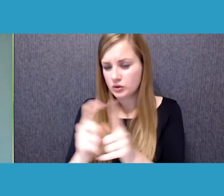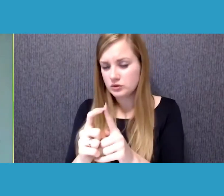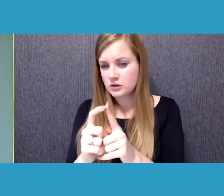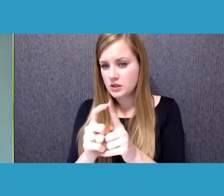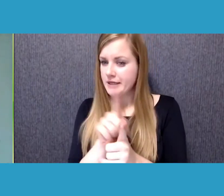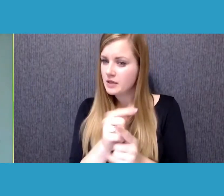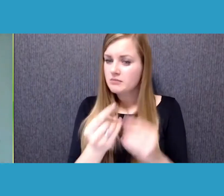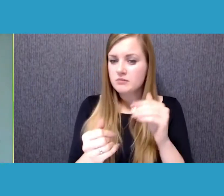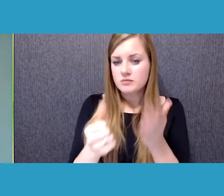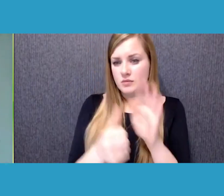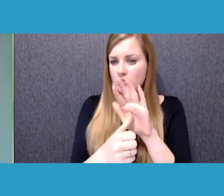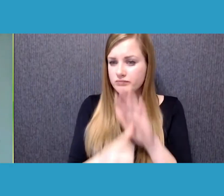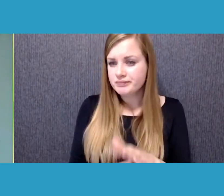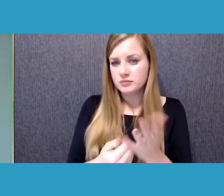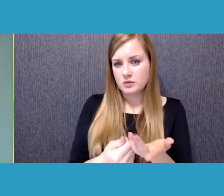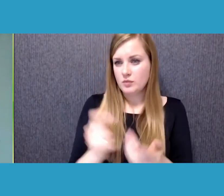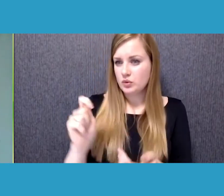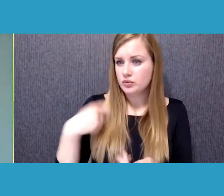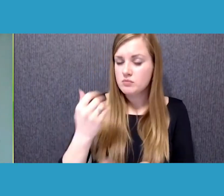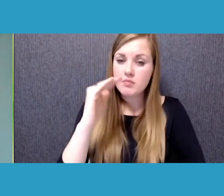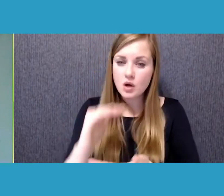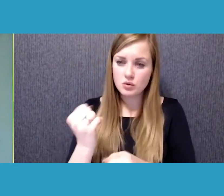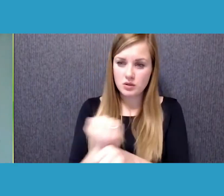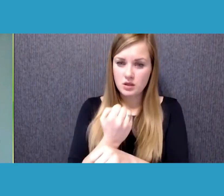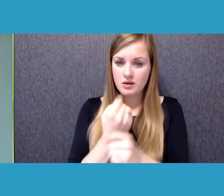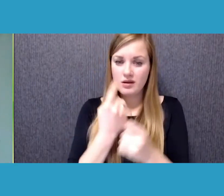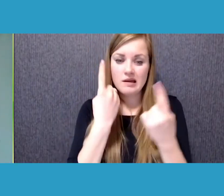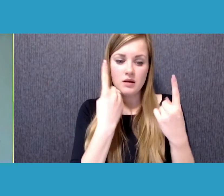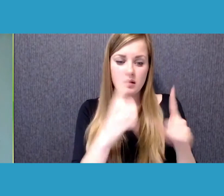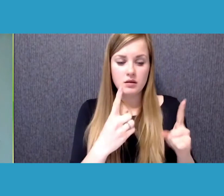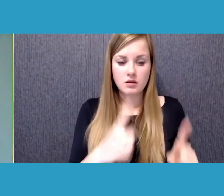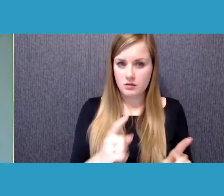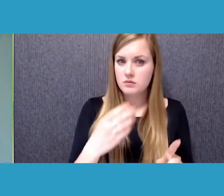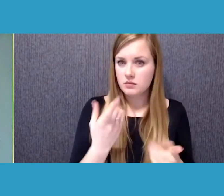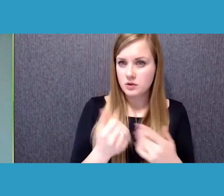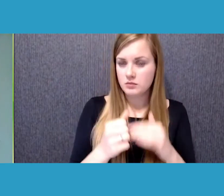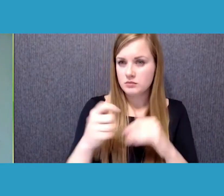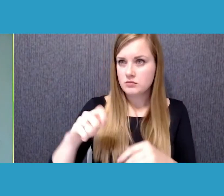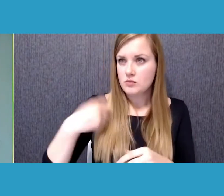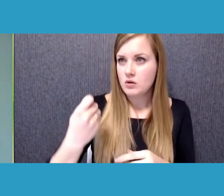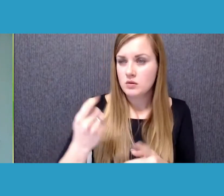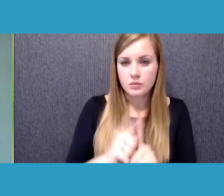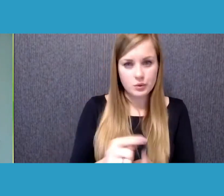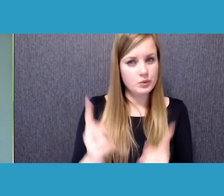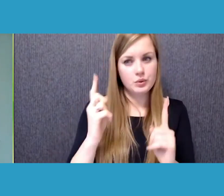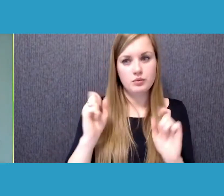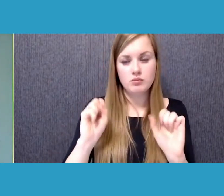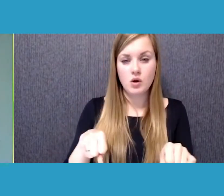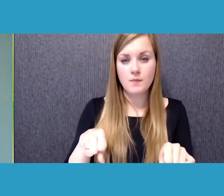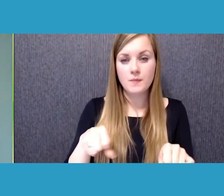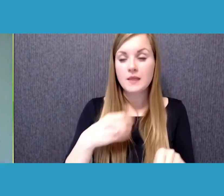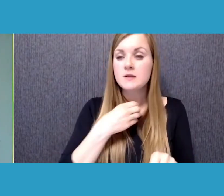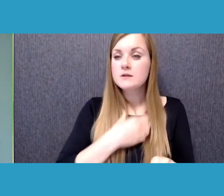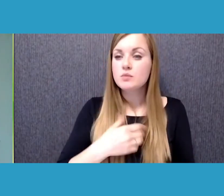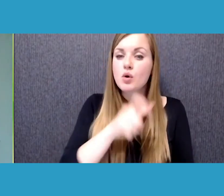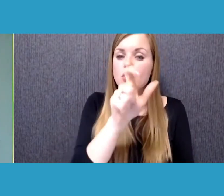Discuss case benefited of the support of the LGL Association, who did at least an excellent litigation work. I'm not sure to